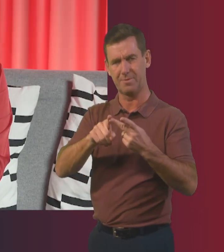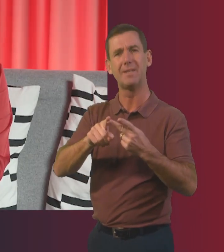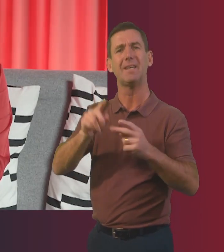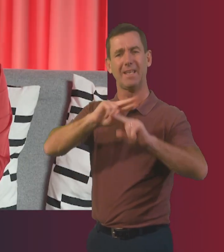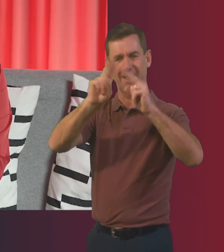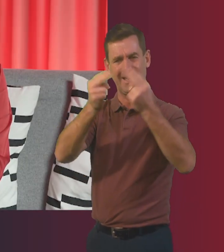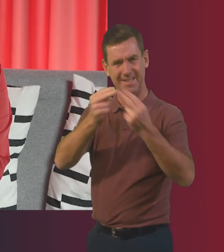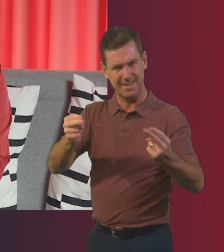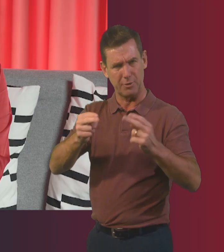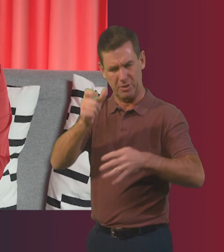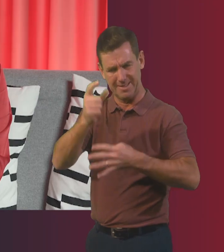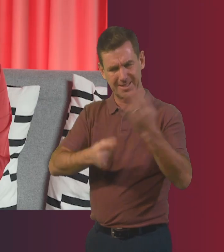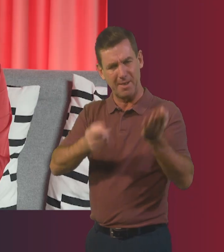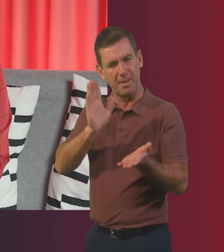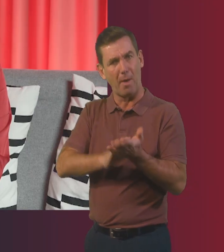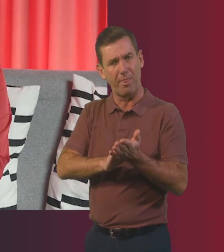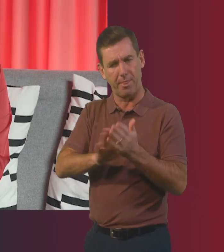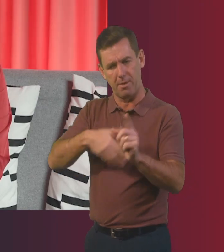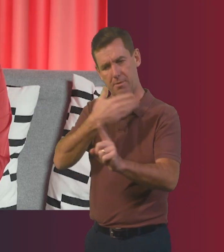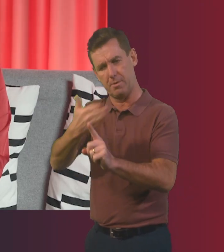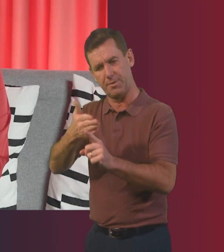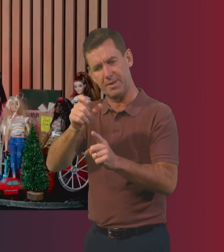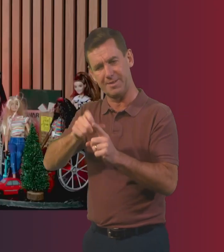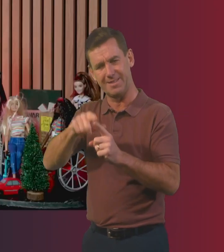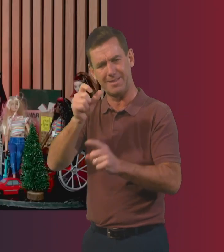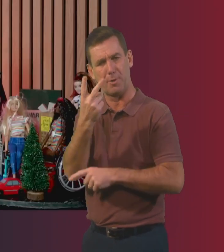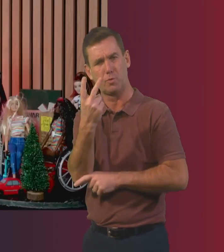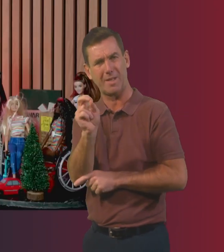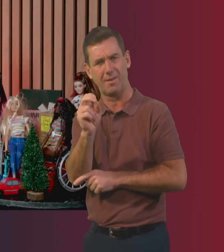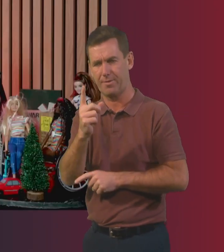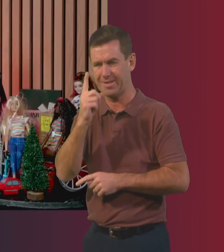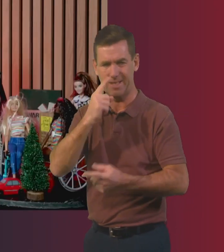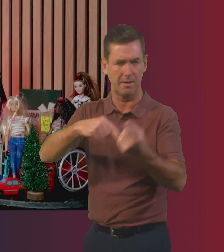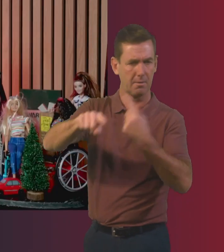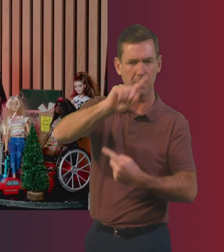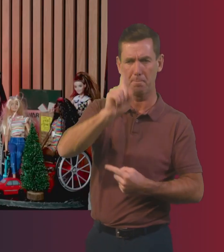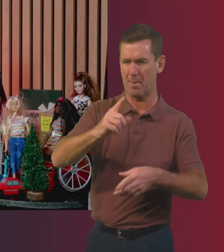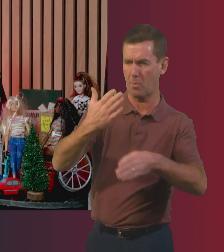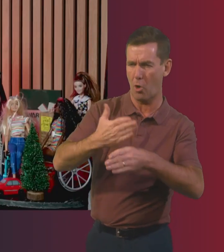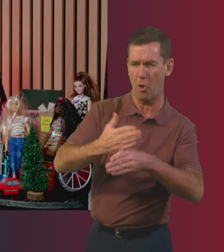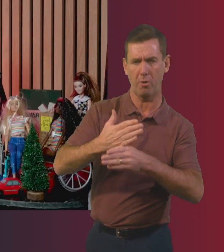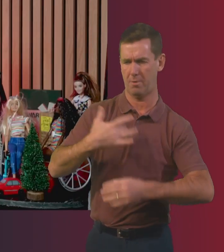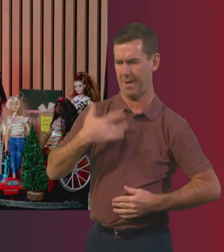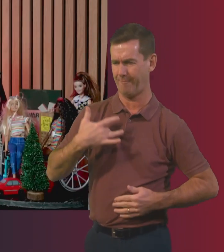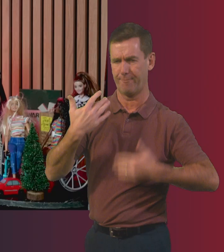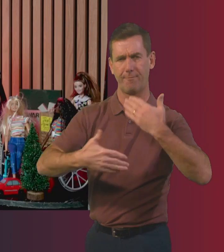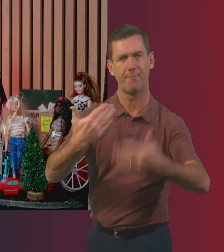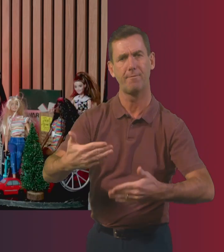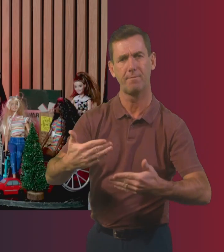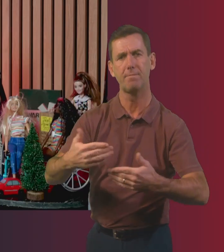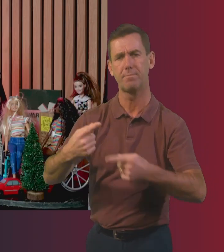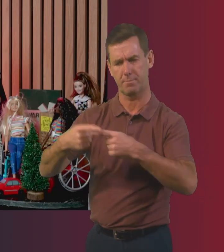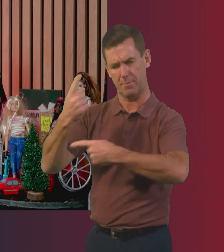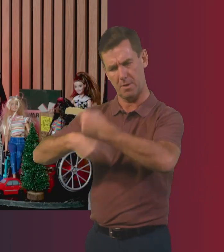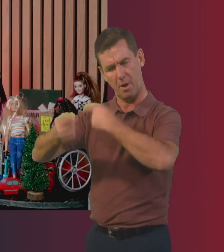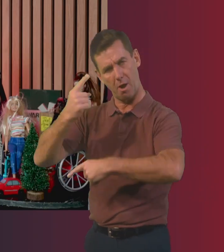earlier. And it has a theme of disability, livelihood and employment. Yeah, so last year was disability in adolescence and